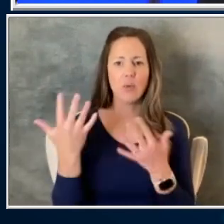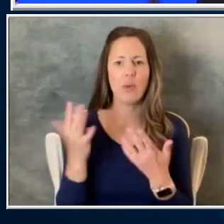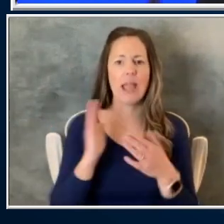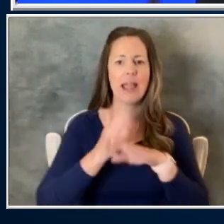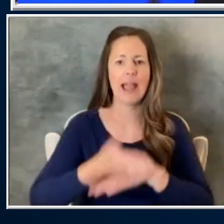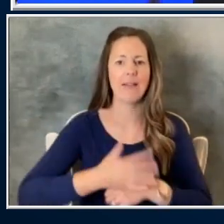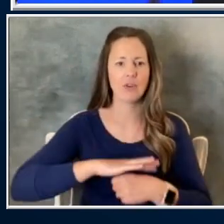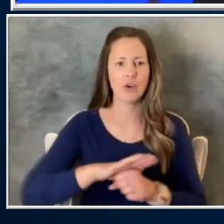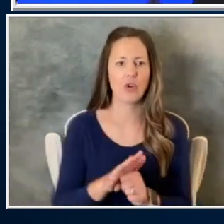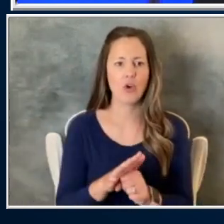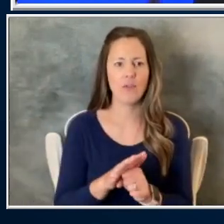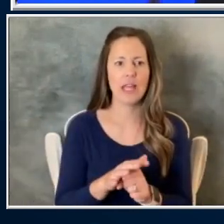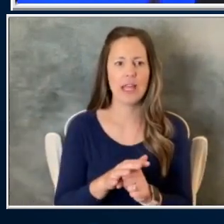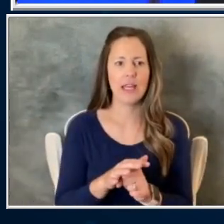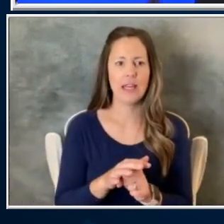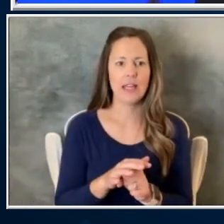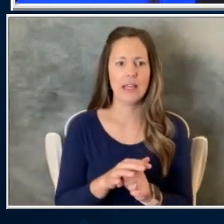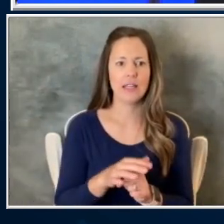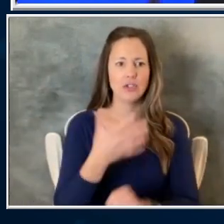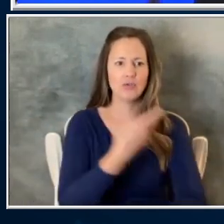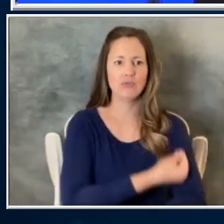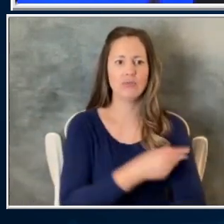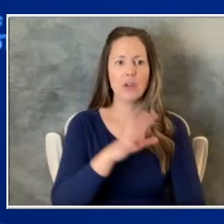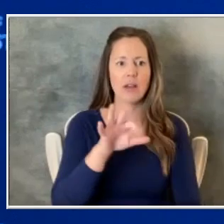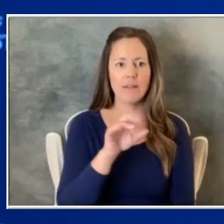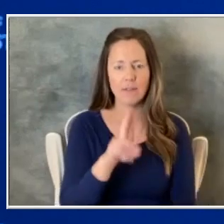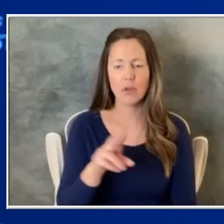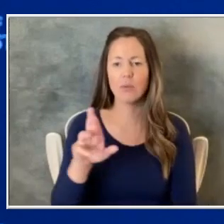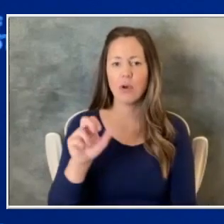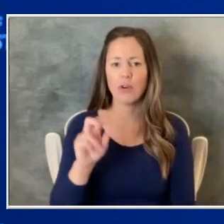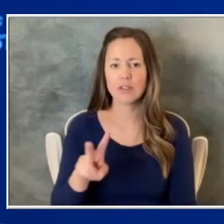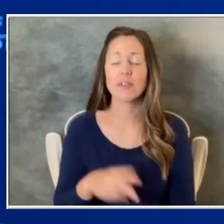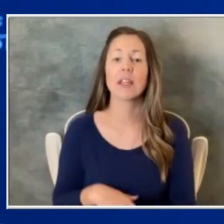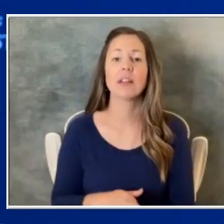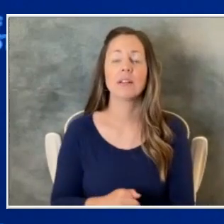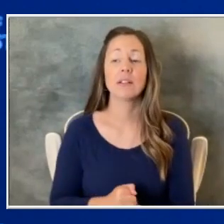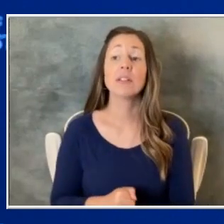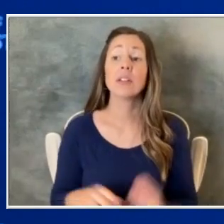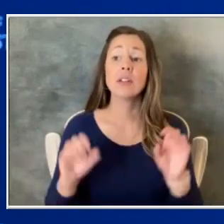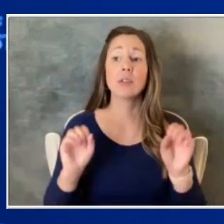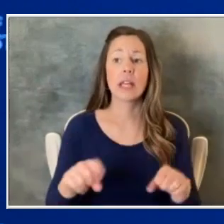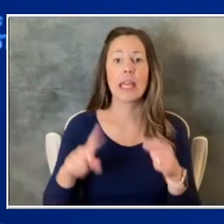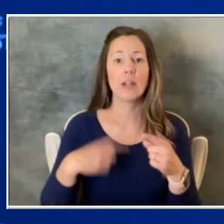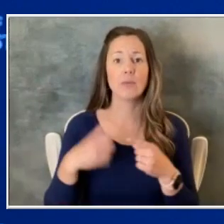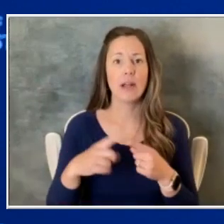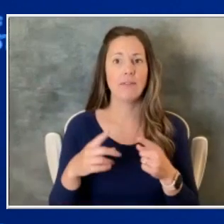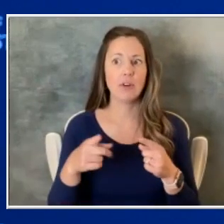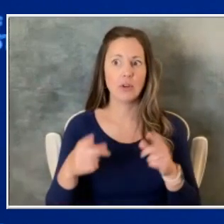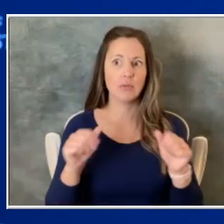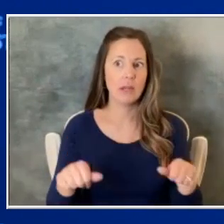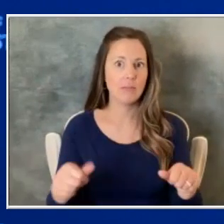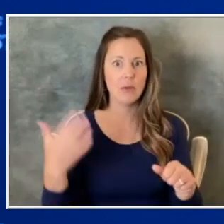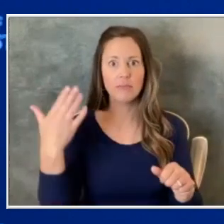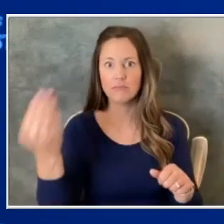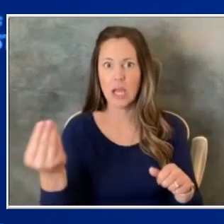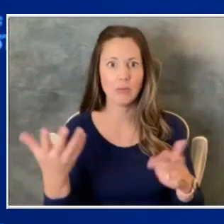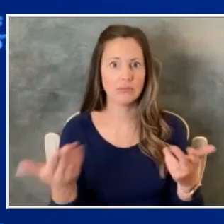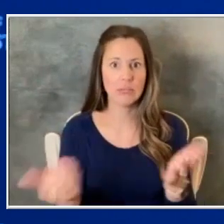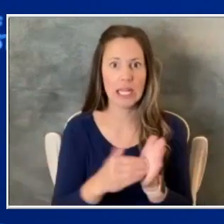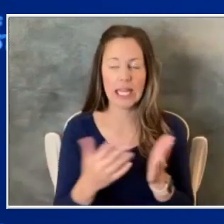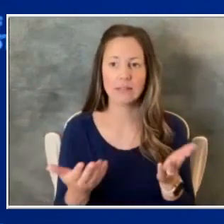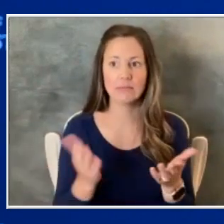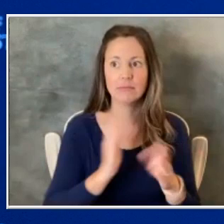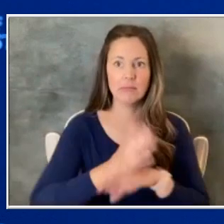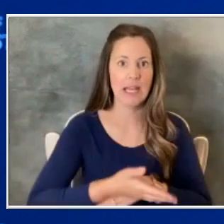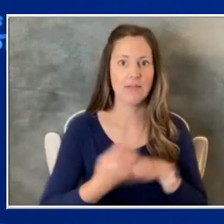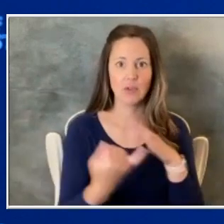COVID to take RSV or even the flu shot? Yeah, you can probably get it once you're able to get back out of isolation and